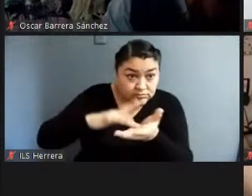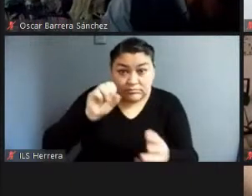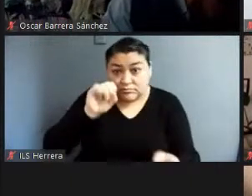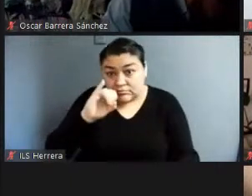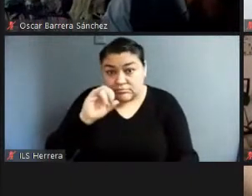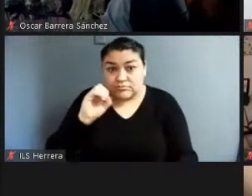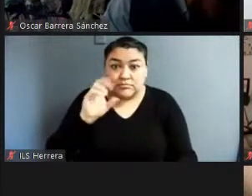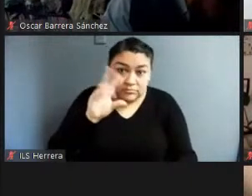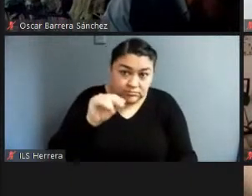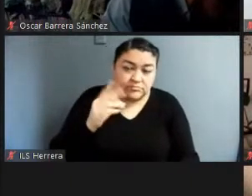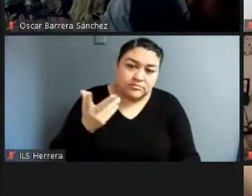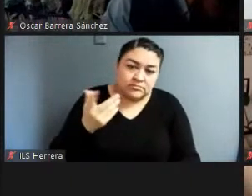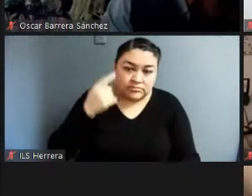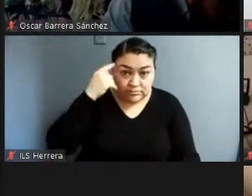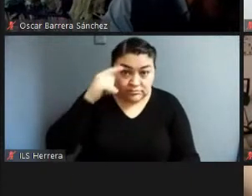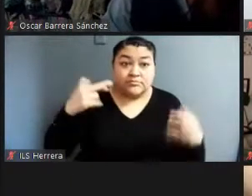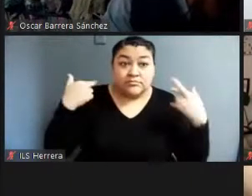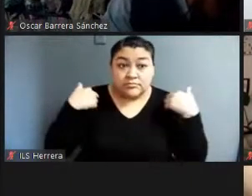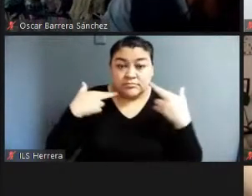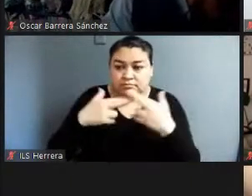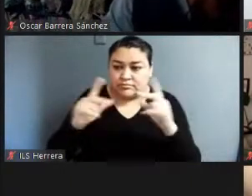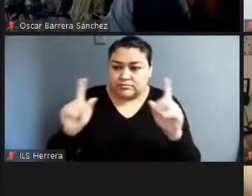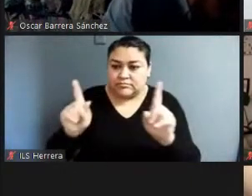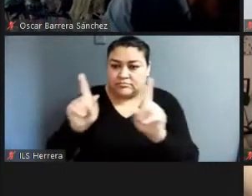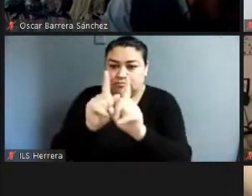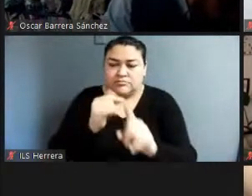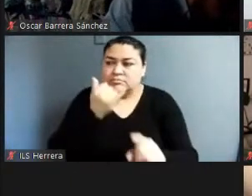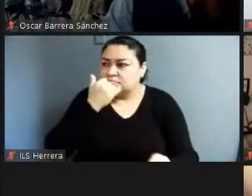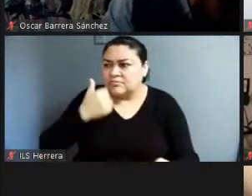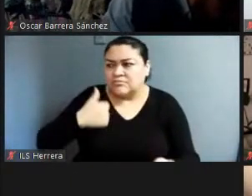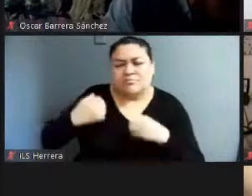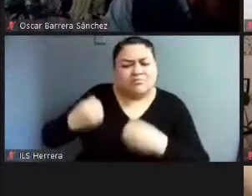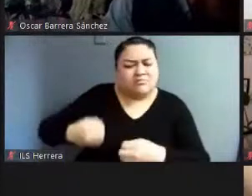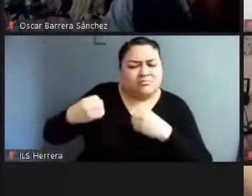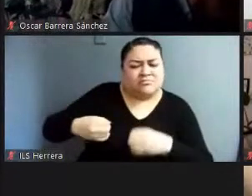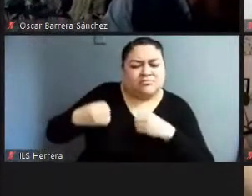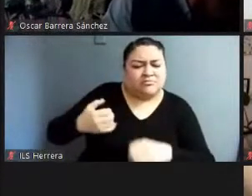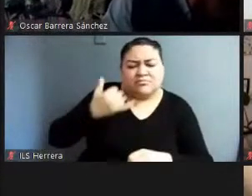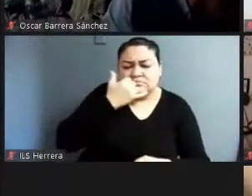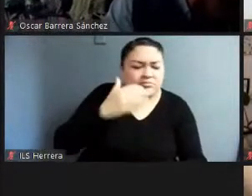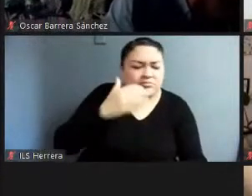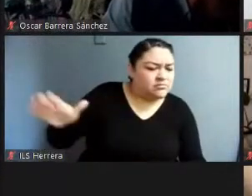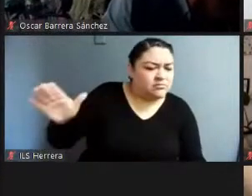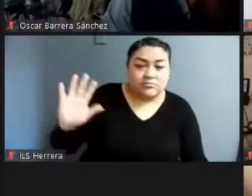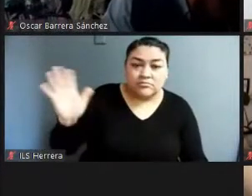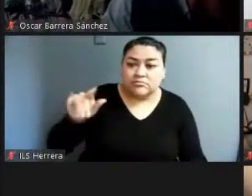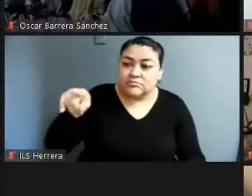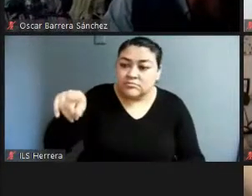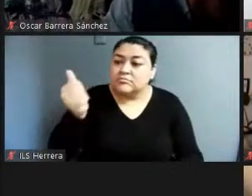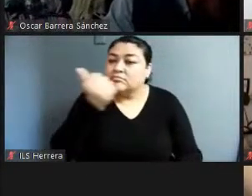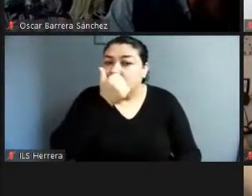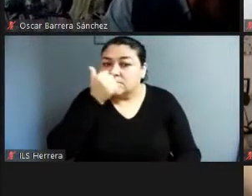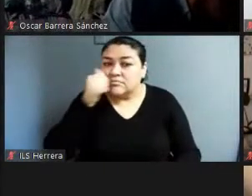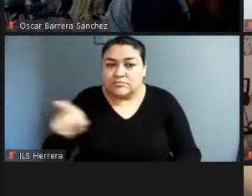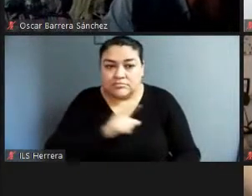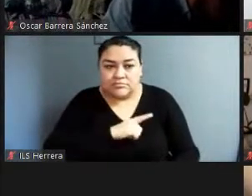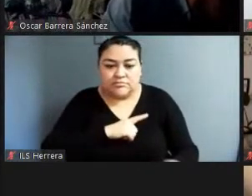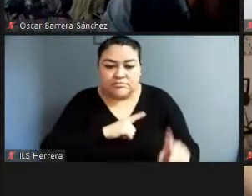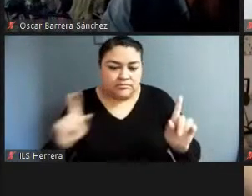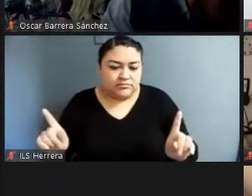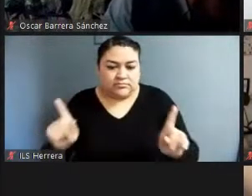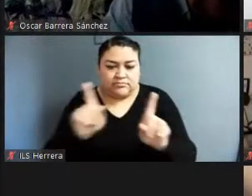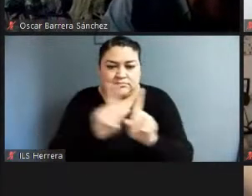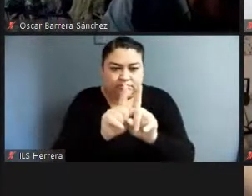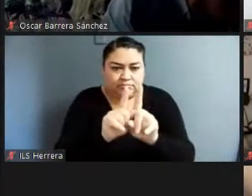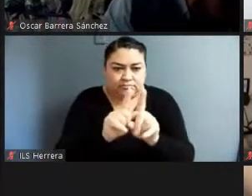actually acting as paraprofessionals alongside you, helping to manage patients. So there's sort of